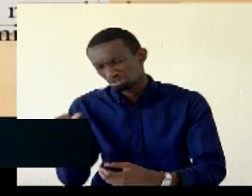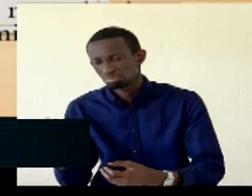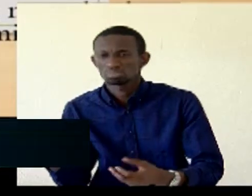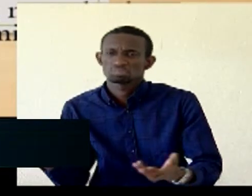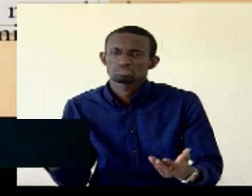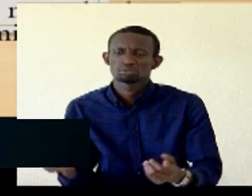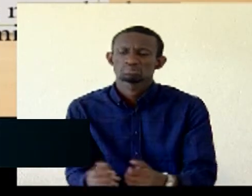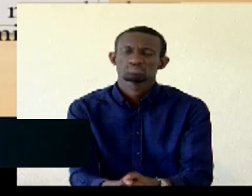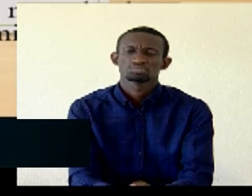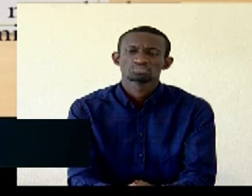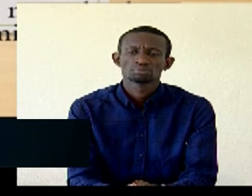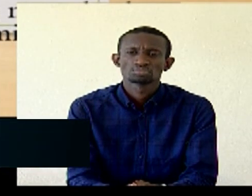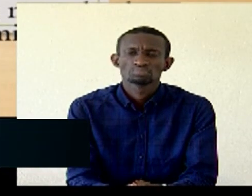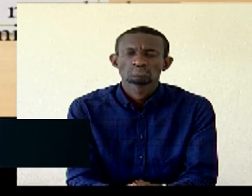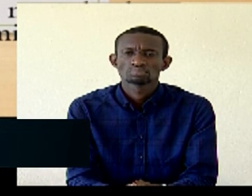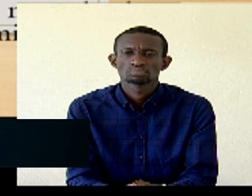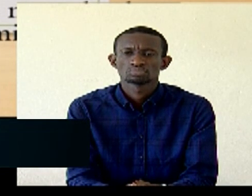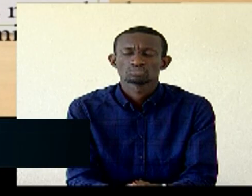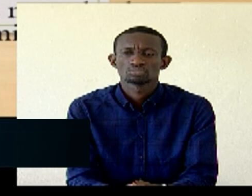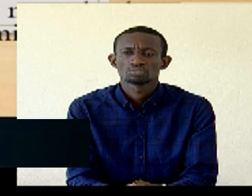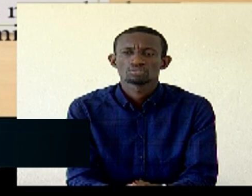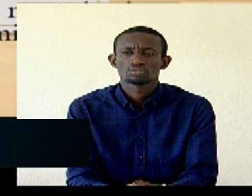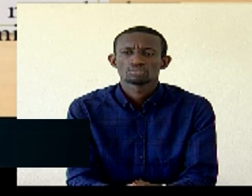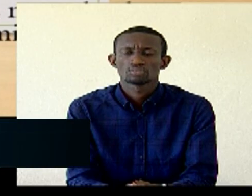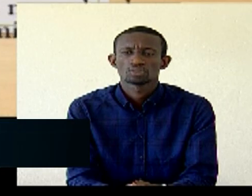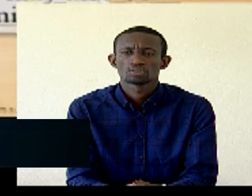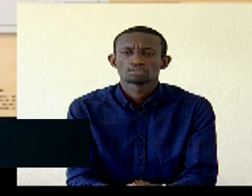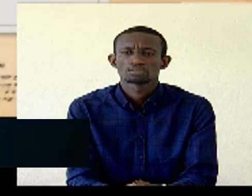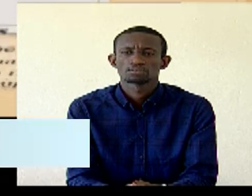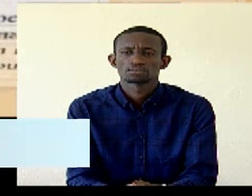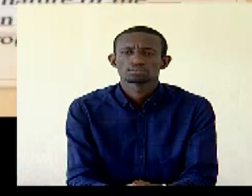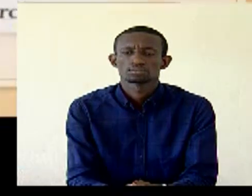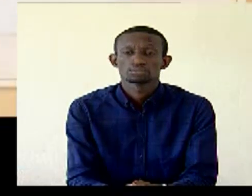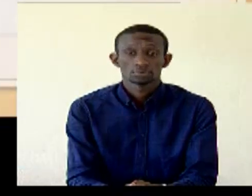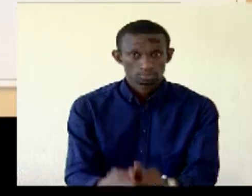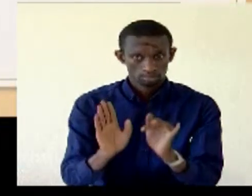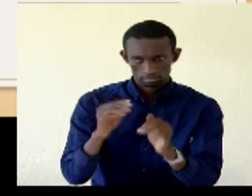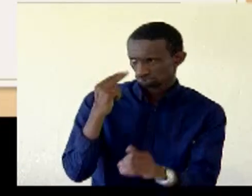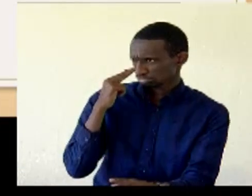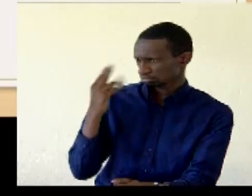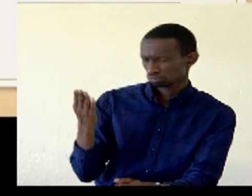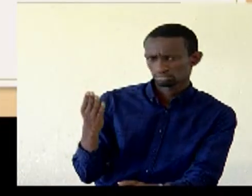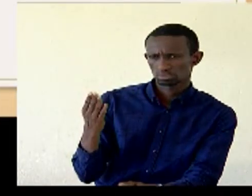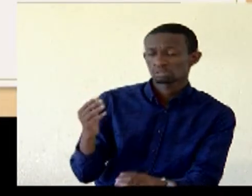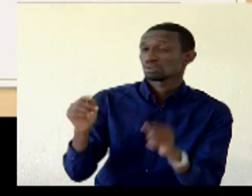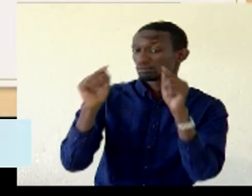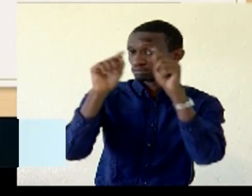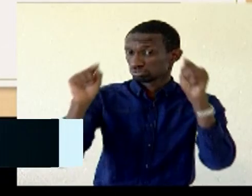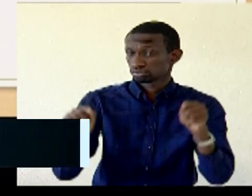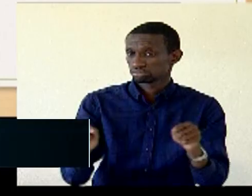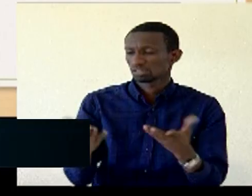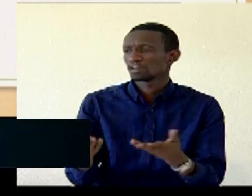other substituents as well. So let us look at the structure and